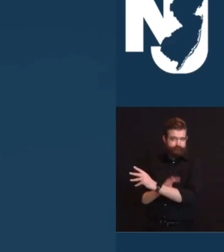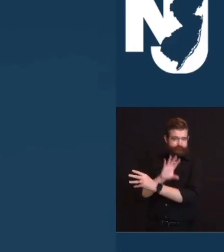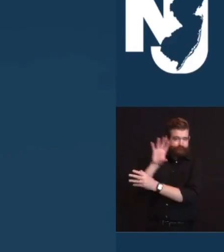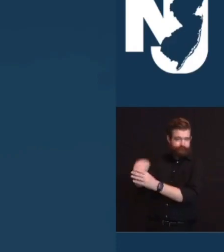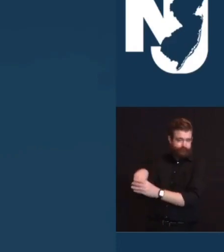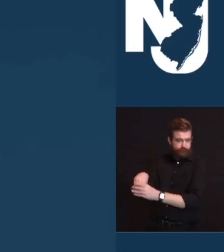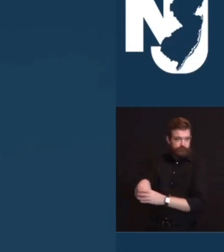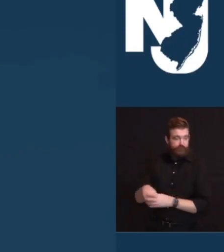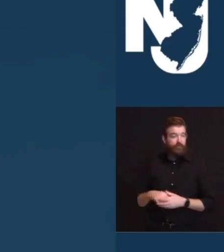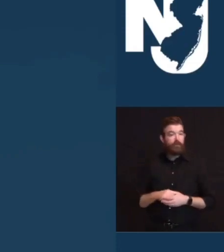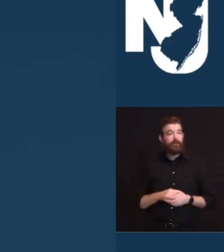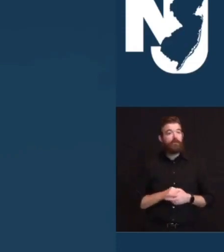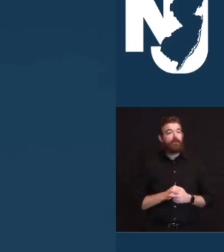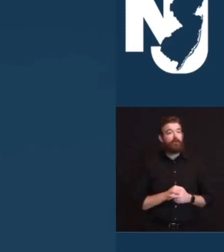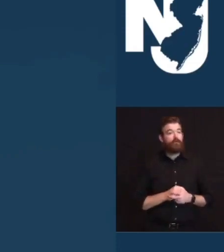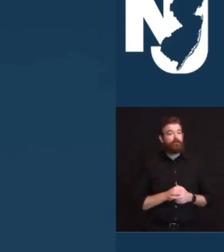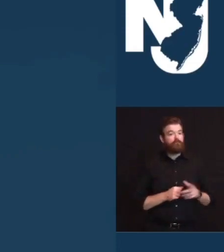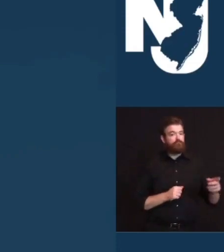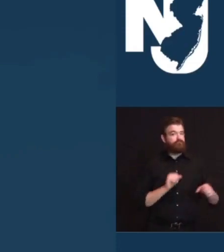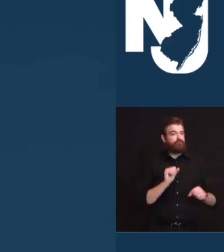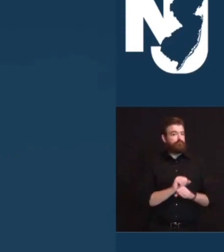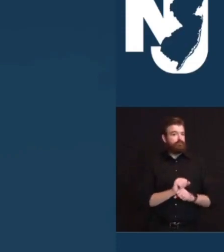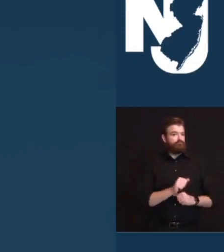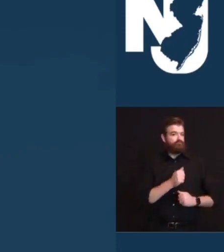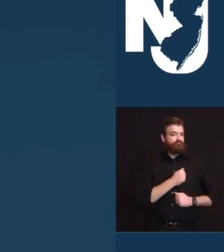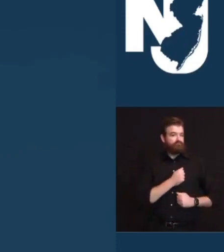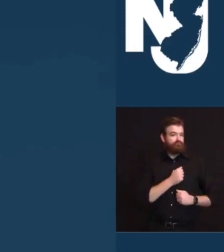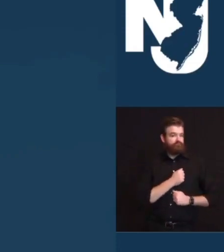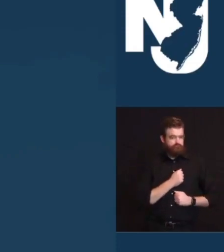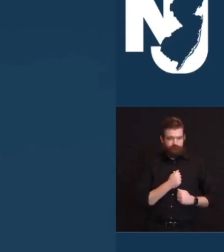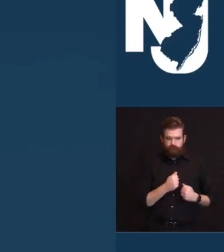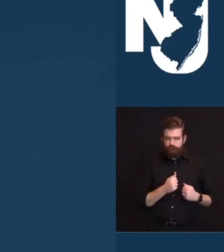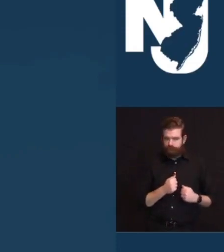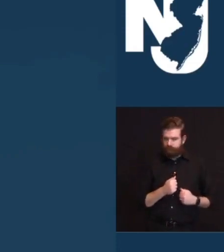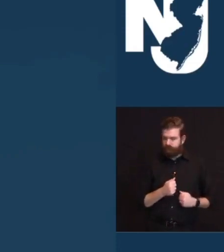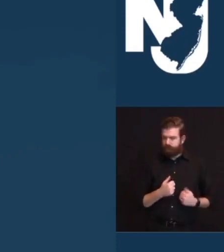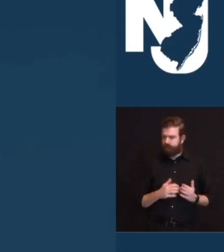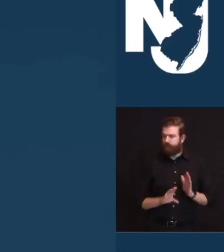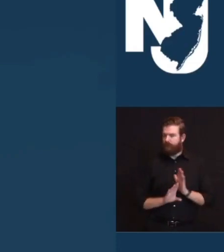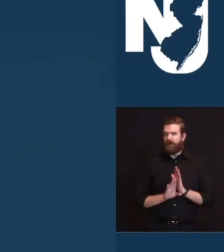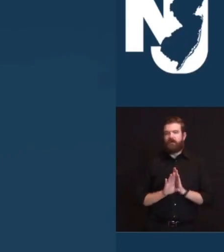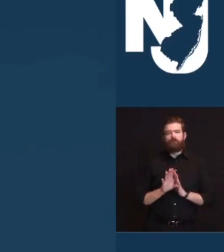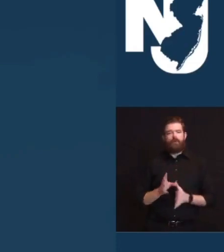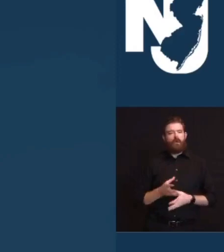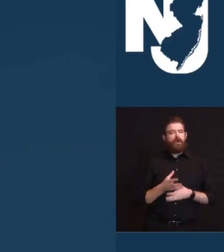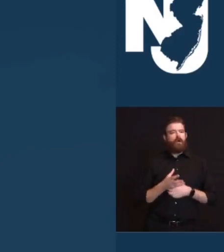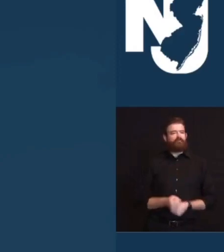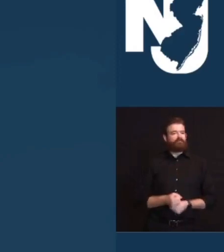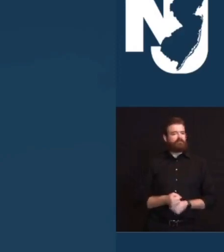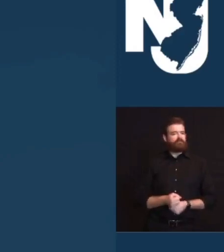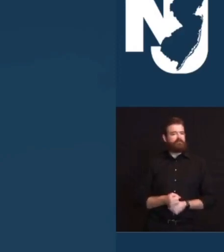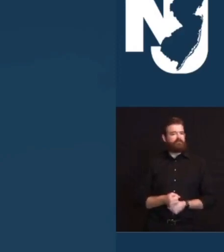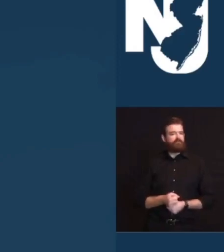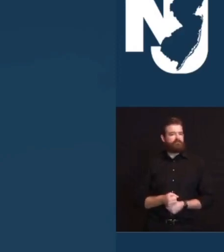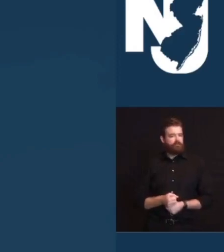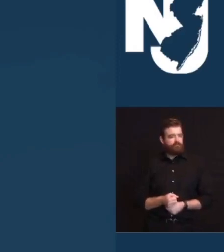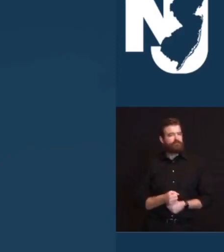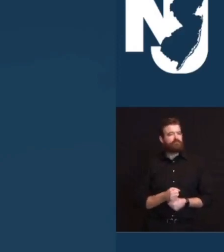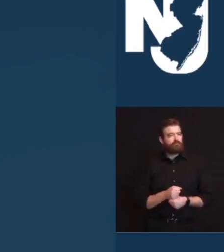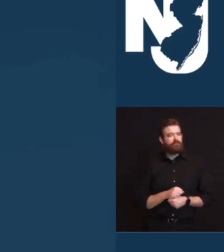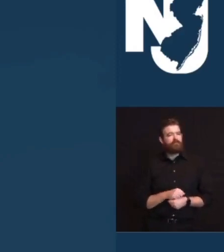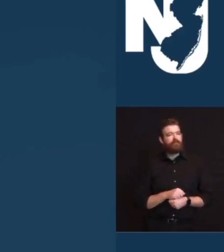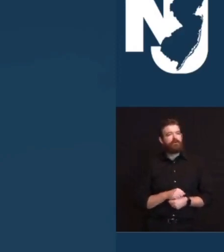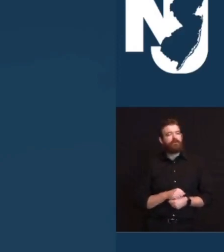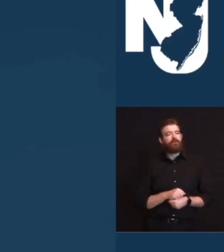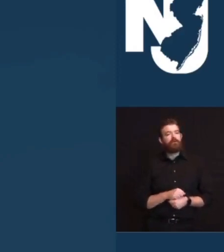he gained through his service also gave him the self-assurance to approach one of his classmates, Selma Krasna, and ask her